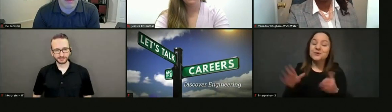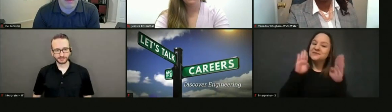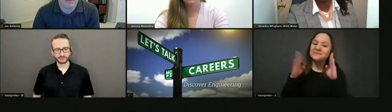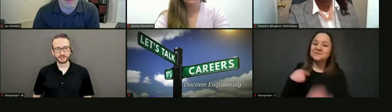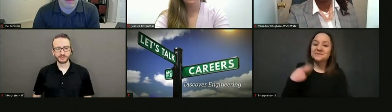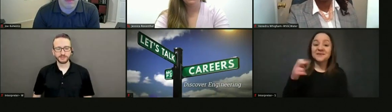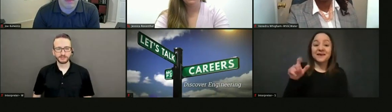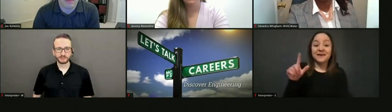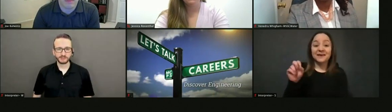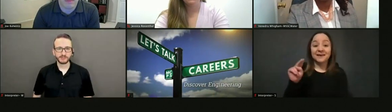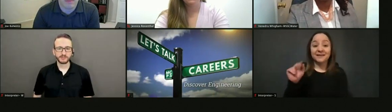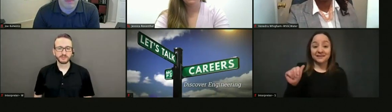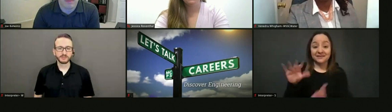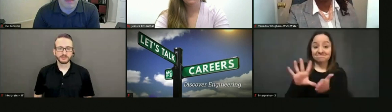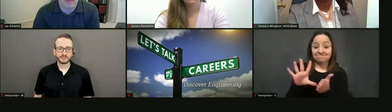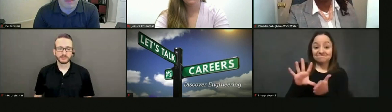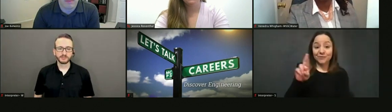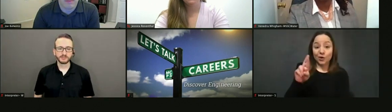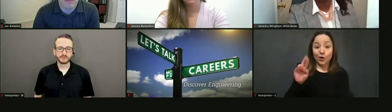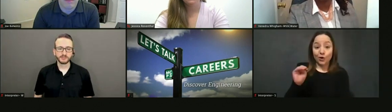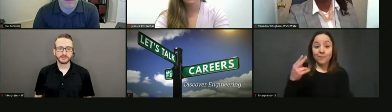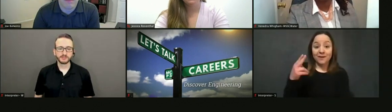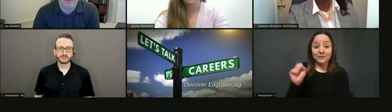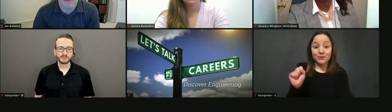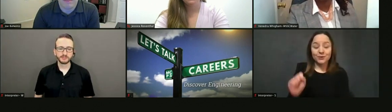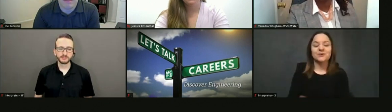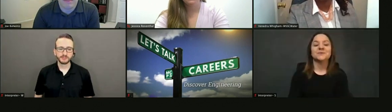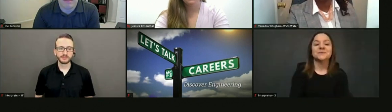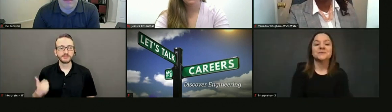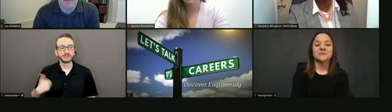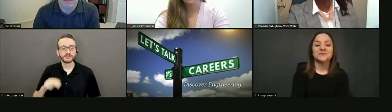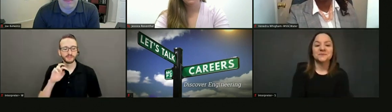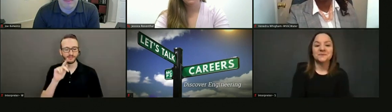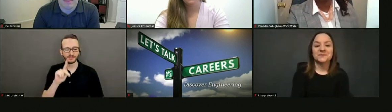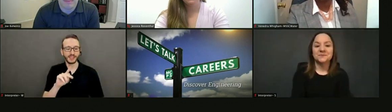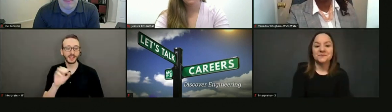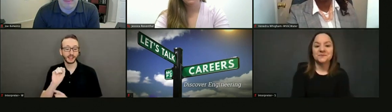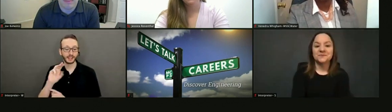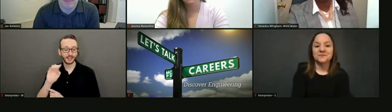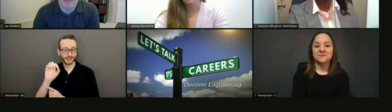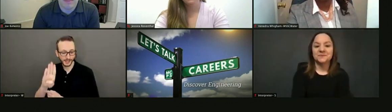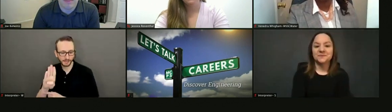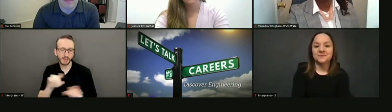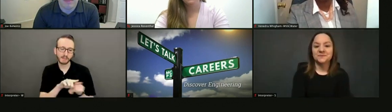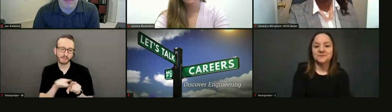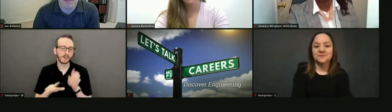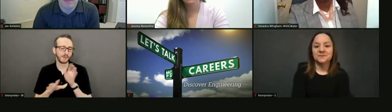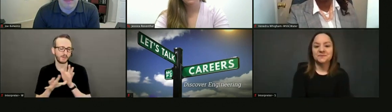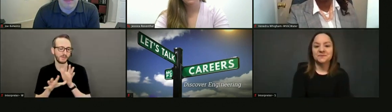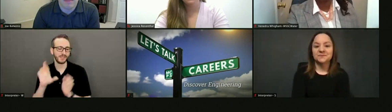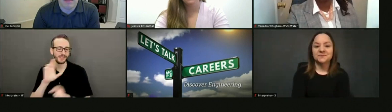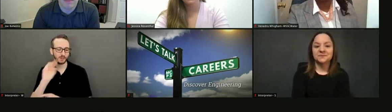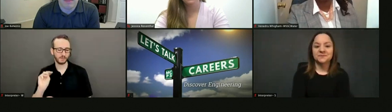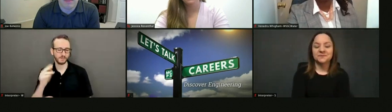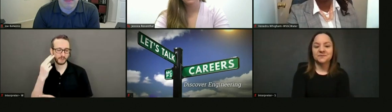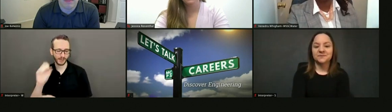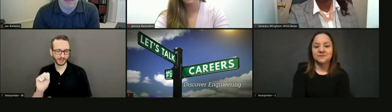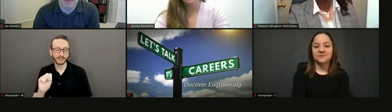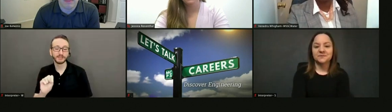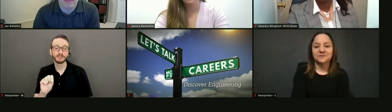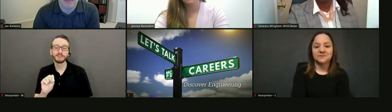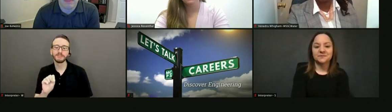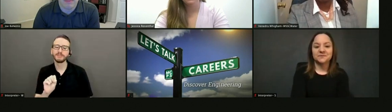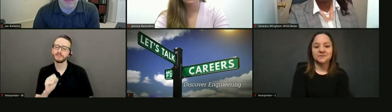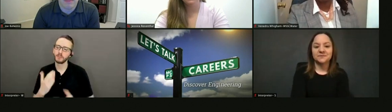WSSC. Ms. Whigham specializes in water utility programs, focusing on environmentally sensitive areas, pipeline analysis, and